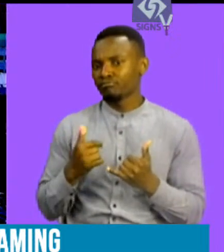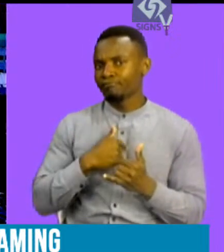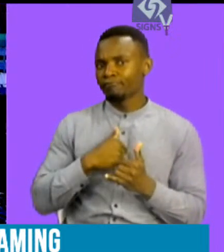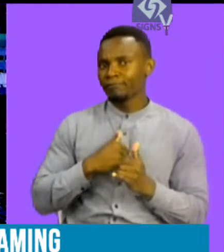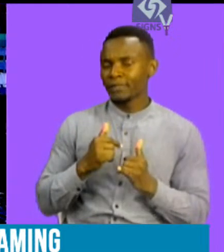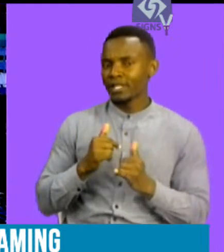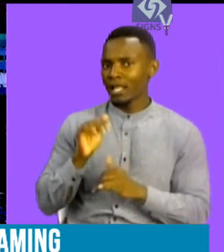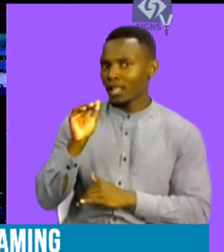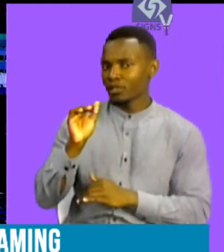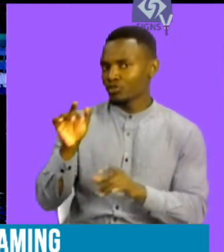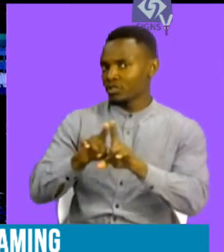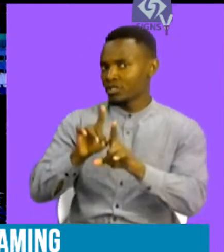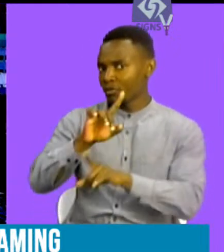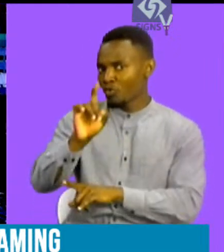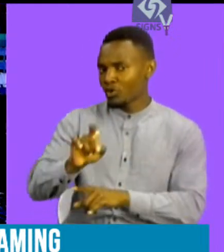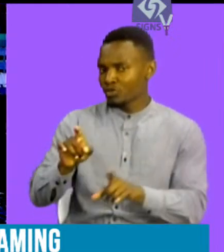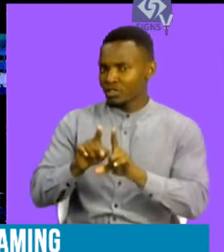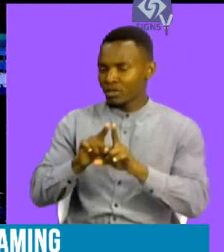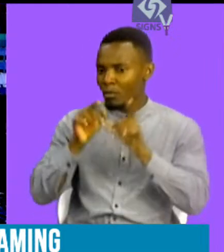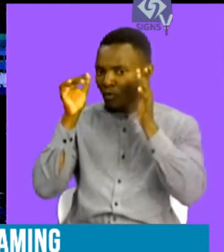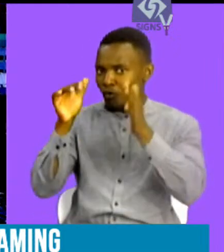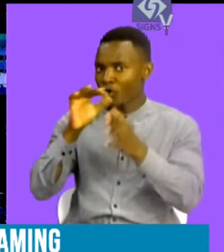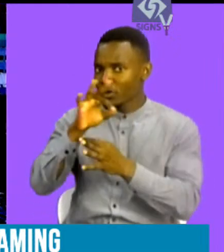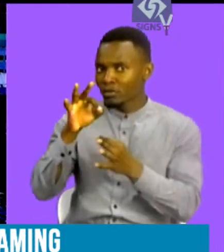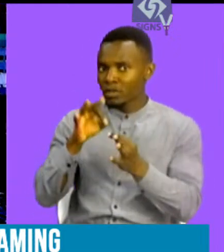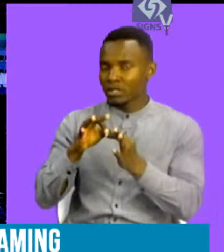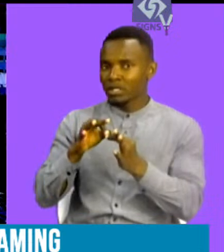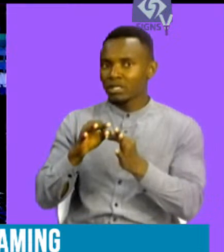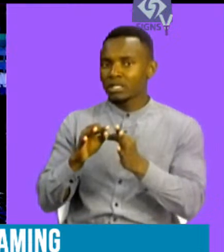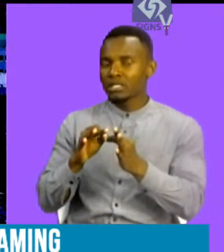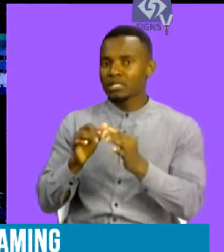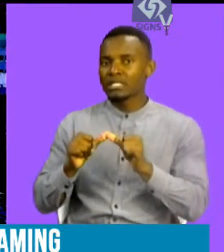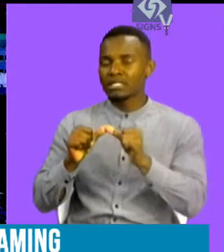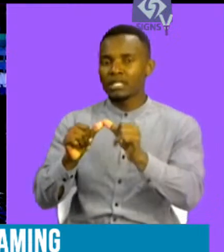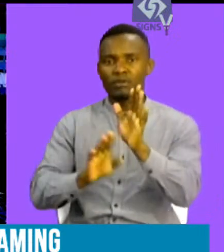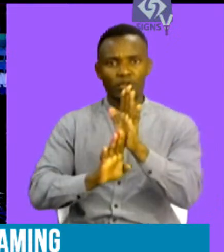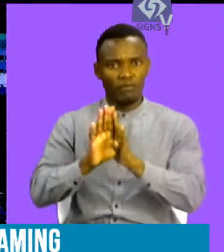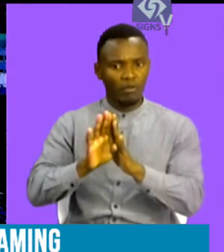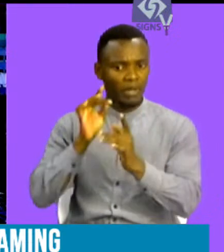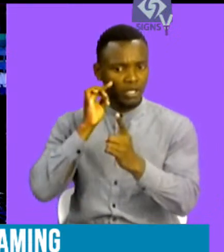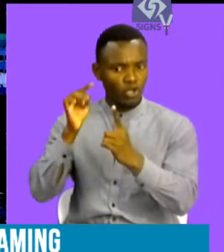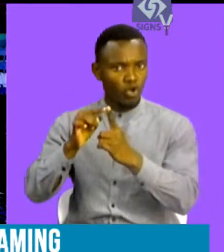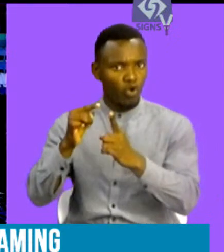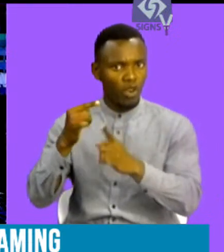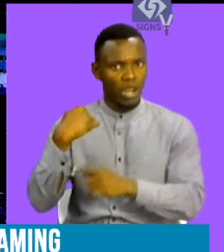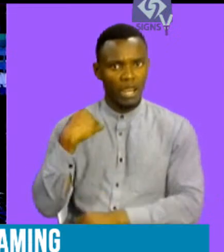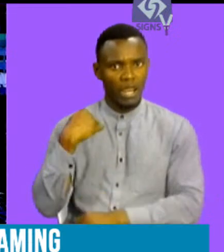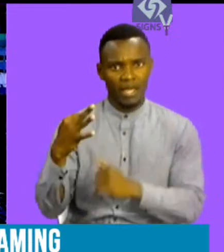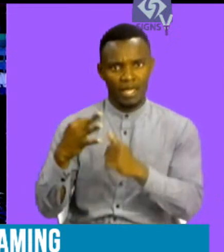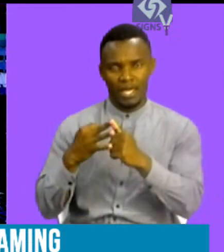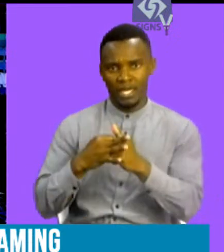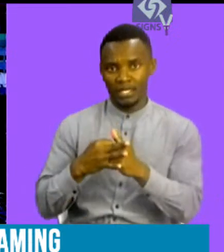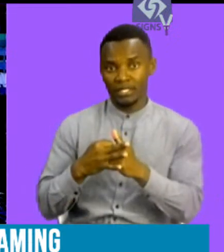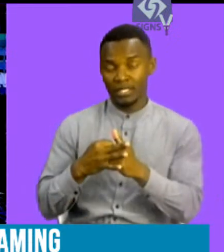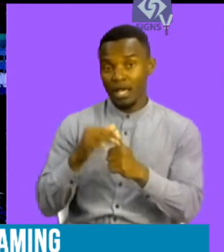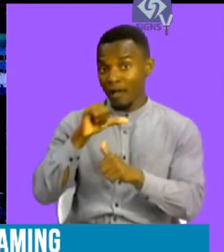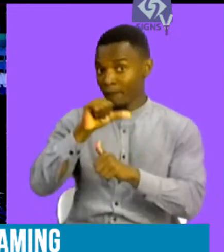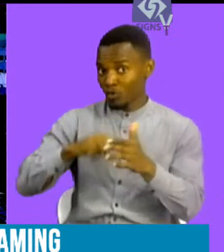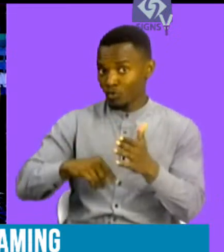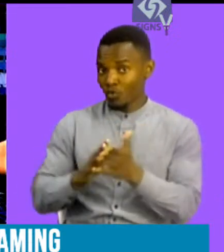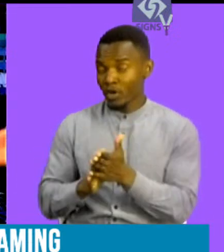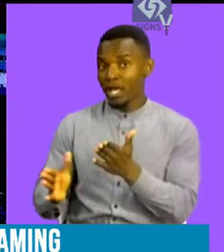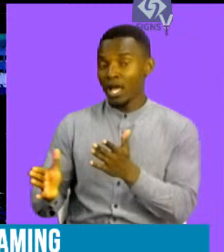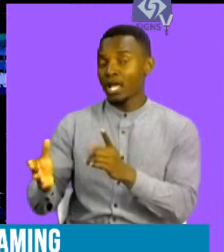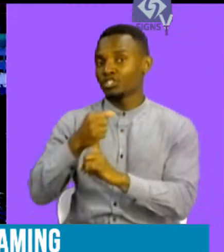at sustainable development, sustainable goal number 8, which is more about achieving employment for persons with